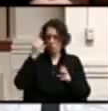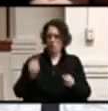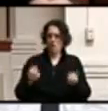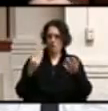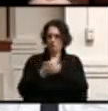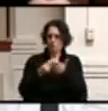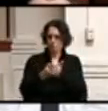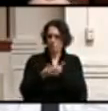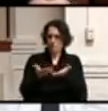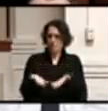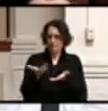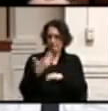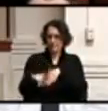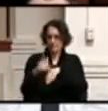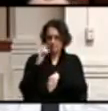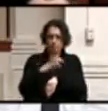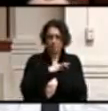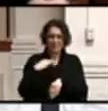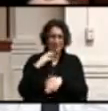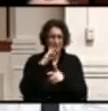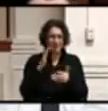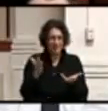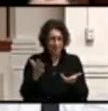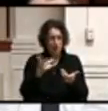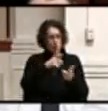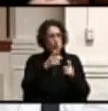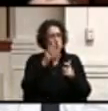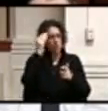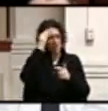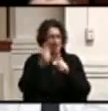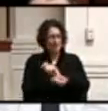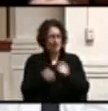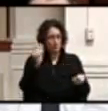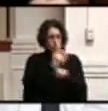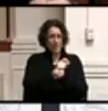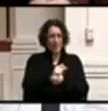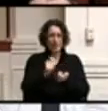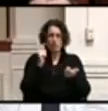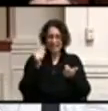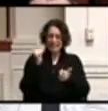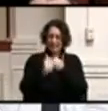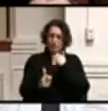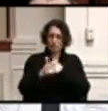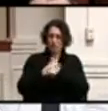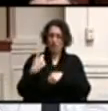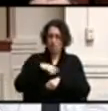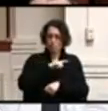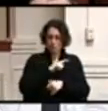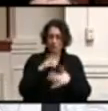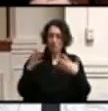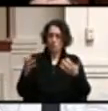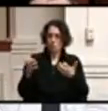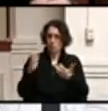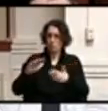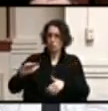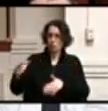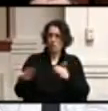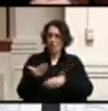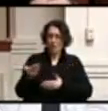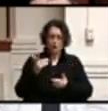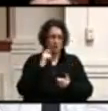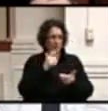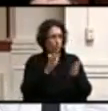somebody and jump through the hoops that we jumped in during the budget season, to me, doesn't make a lot of